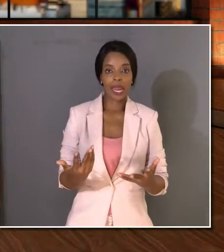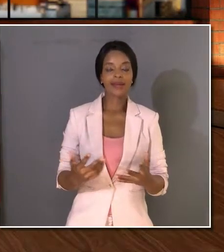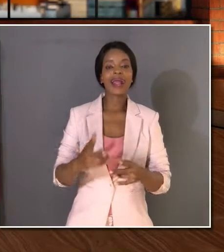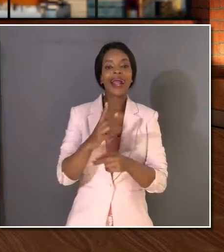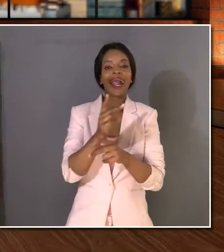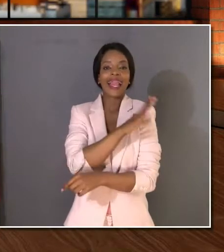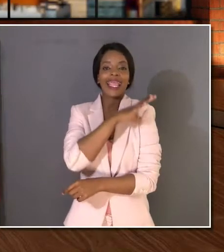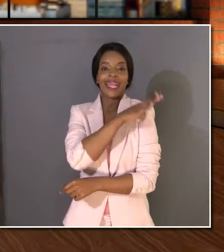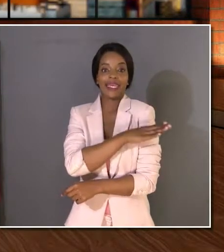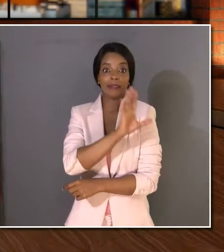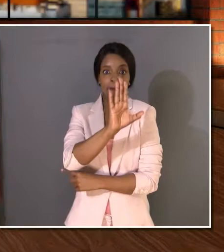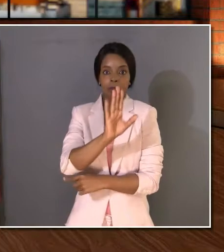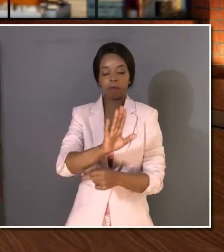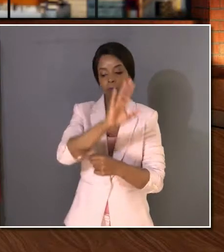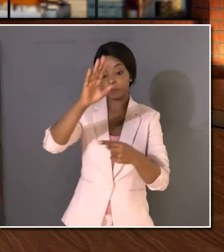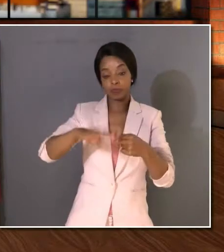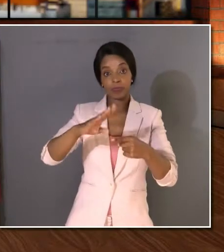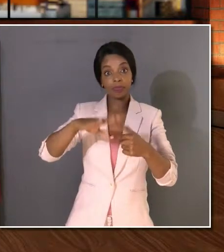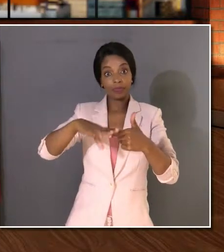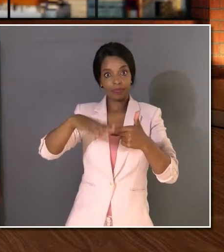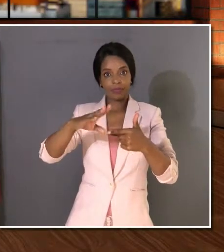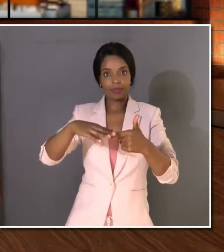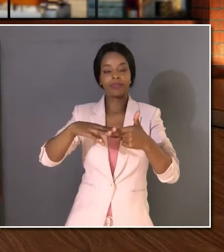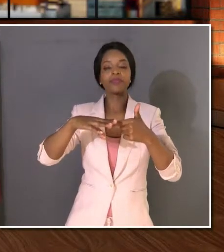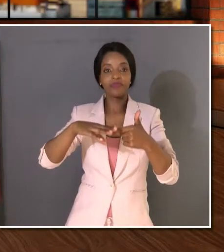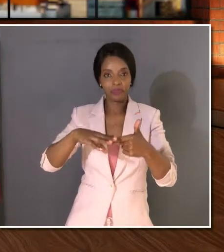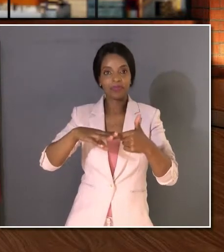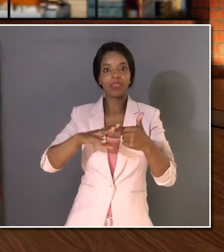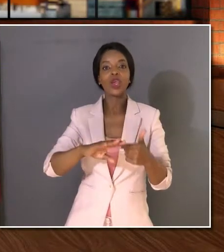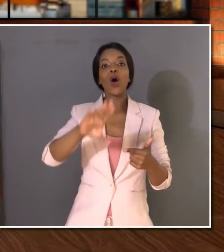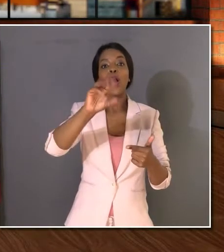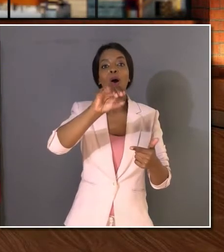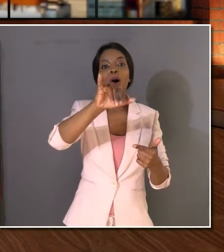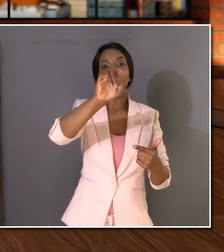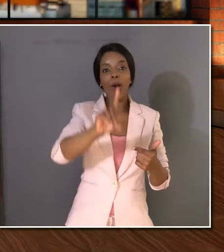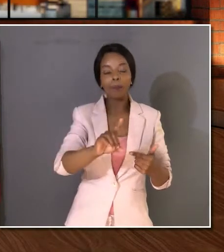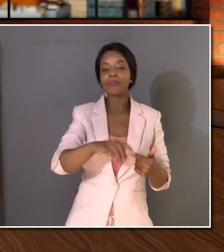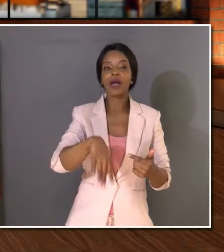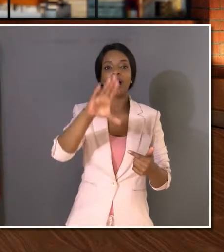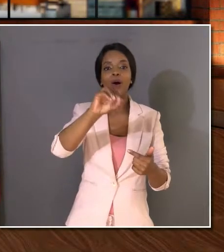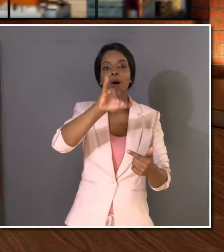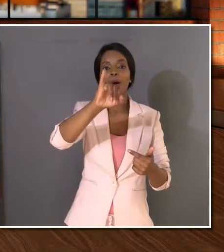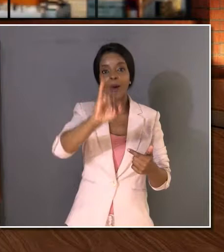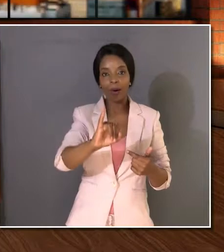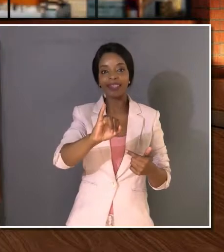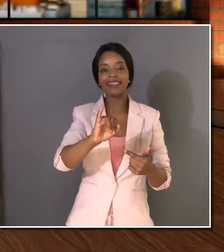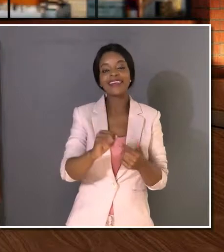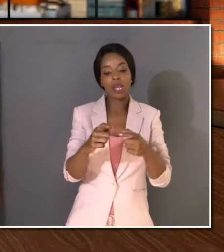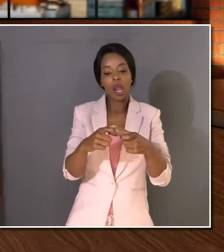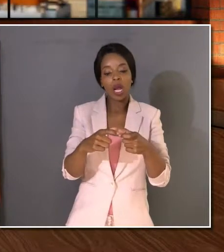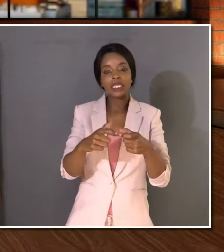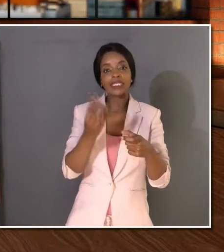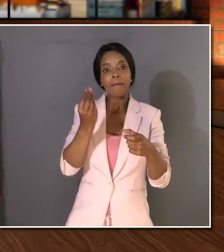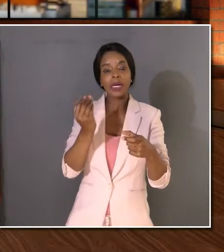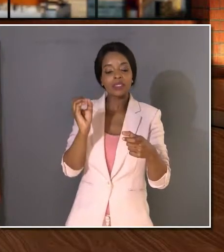Up next, congratulations to OI Prepaid Medical Savings Card, a